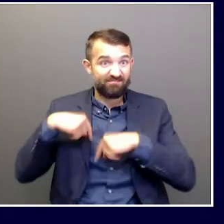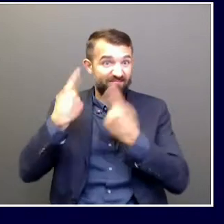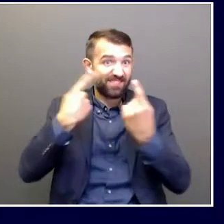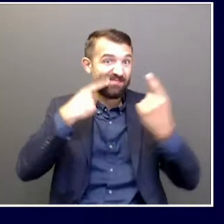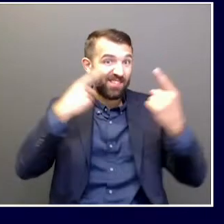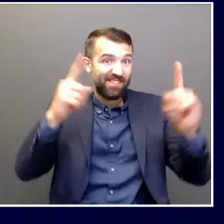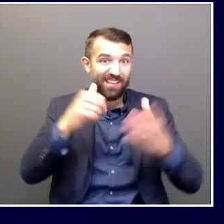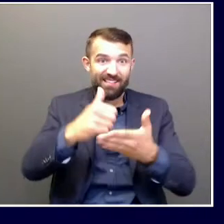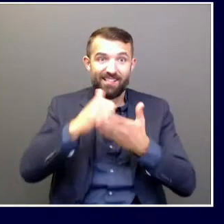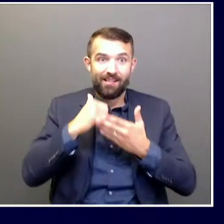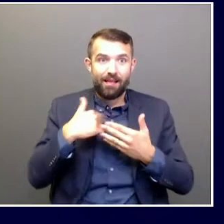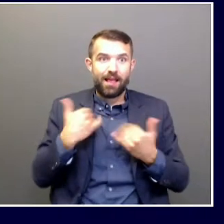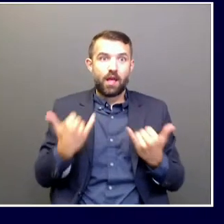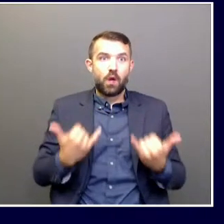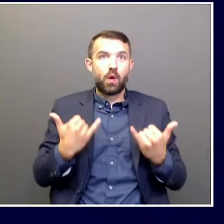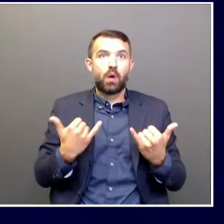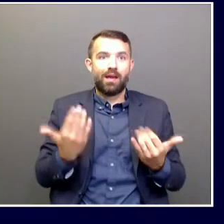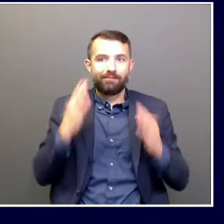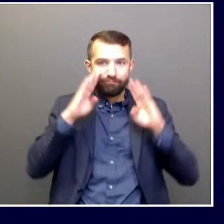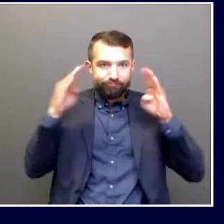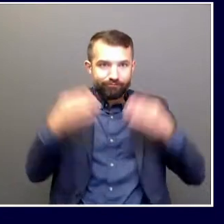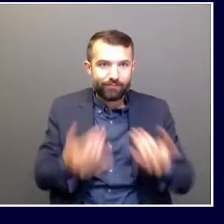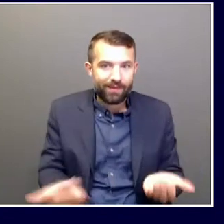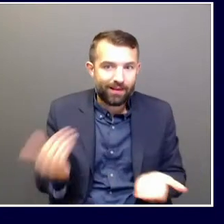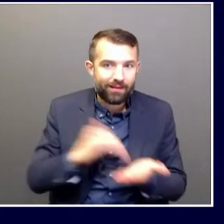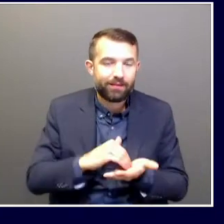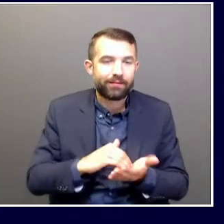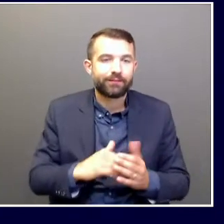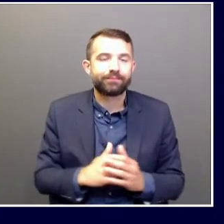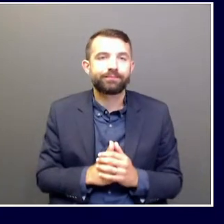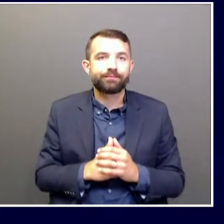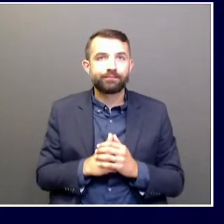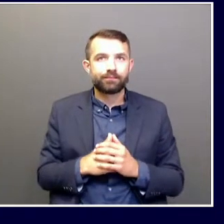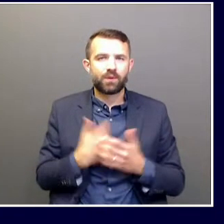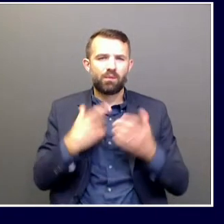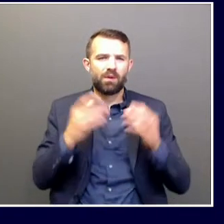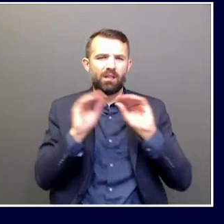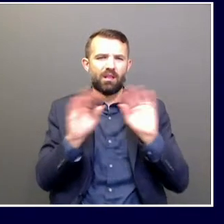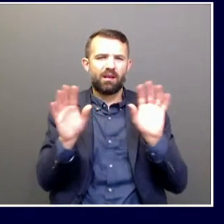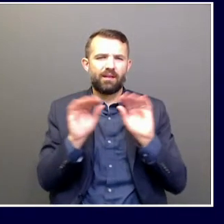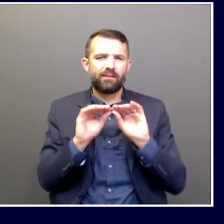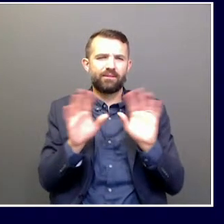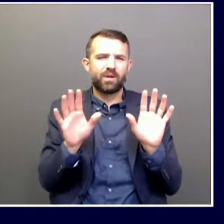Okay, just to be kind of clear on that, Governor, when you say that, we would welcome that, and certainly,